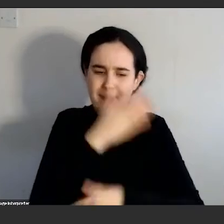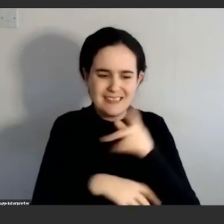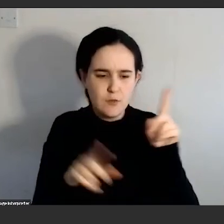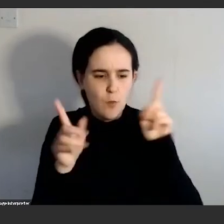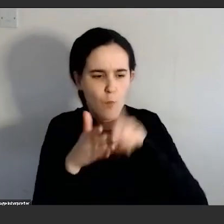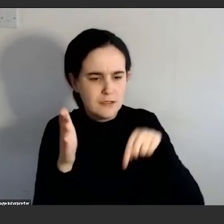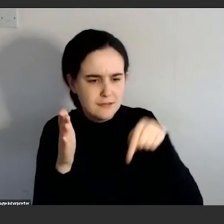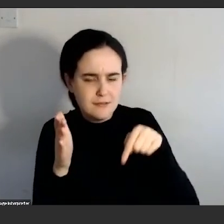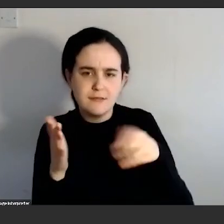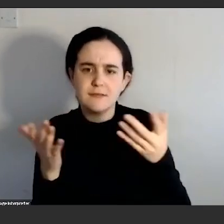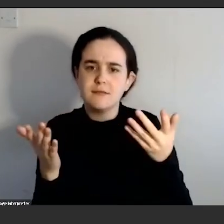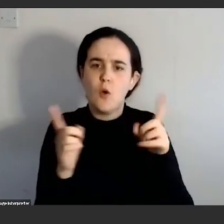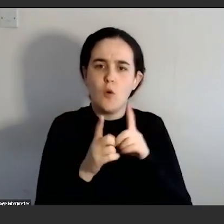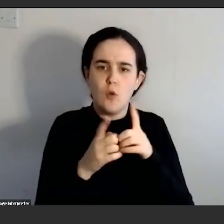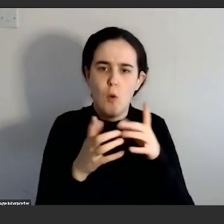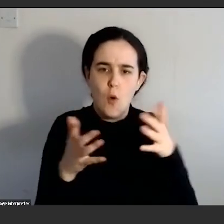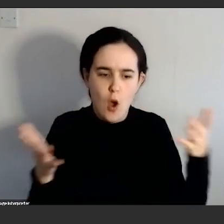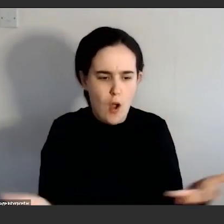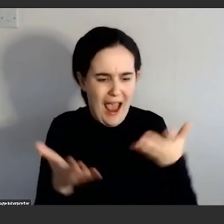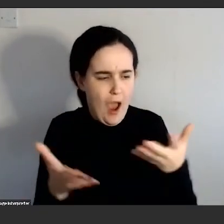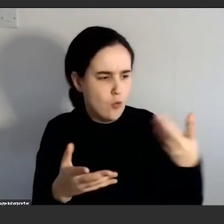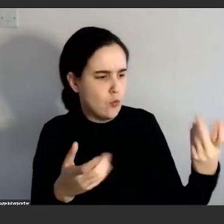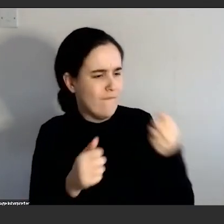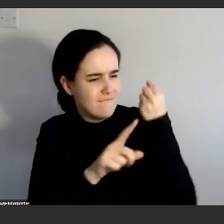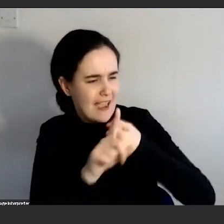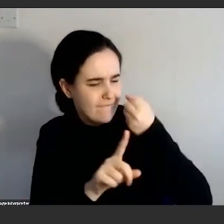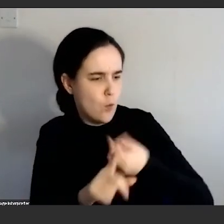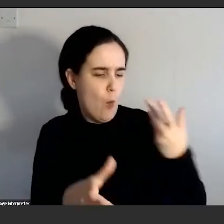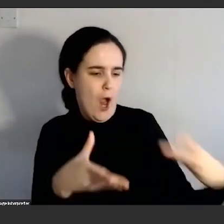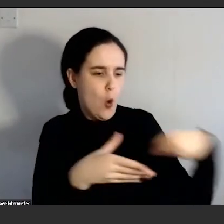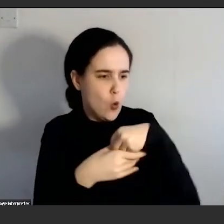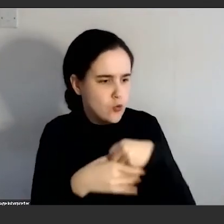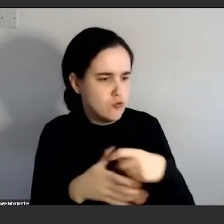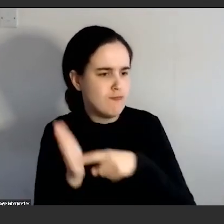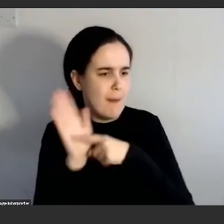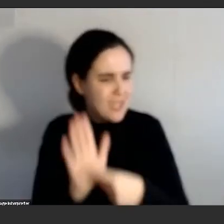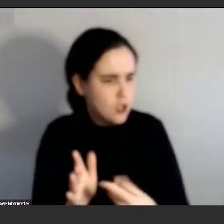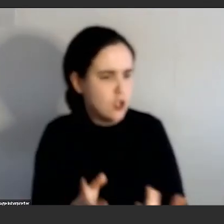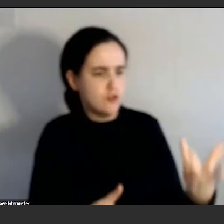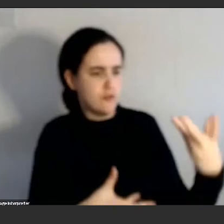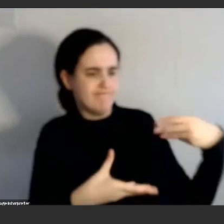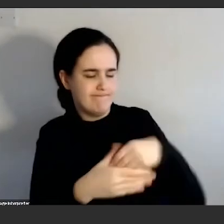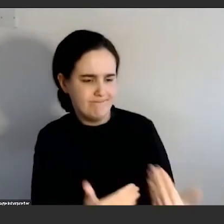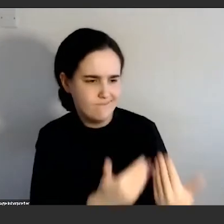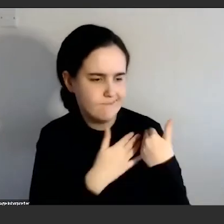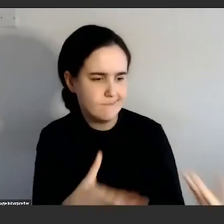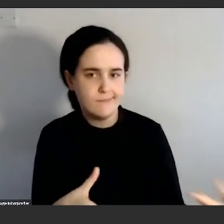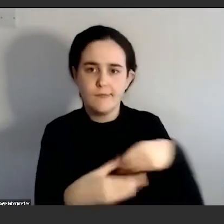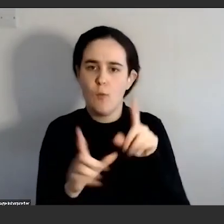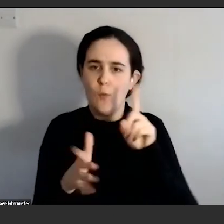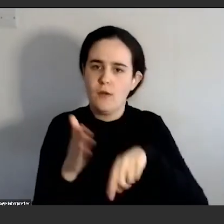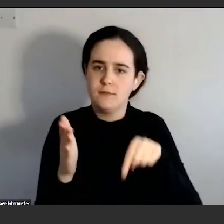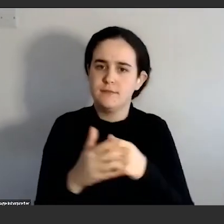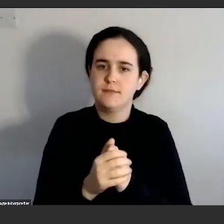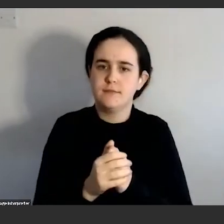inclusion, participation, and in organisations whose vision is a world of healthy older people